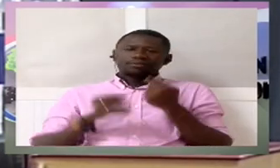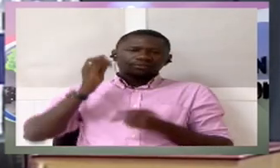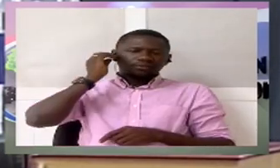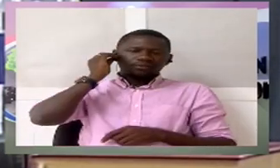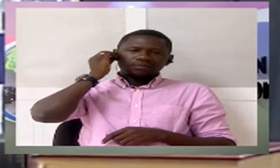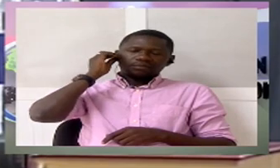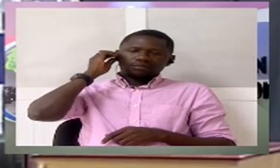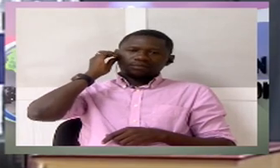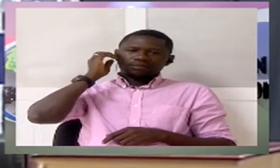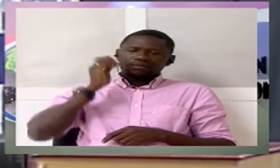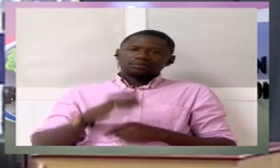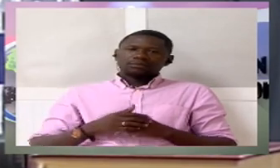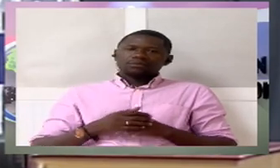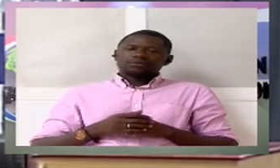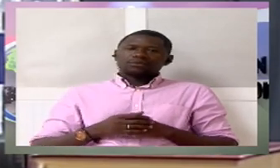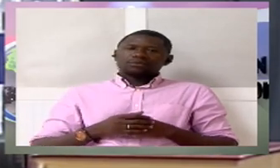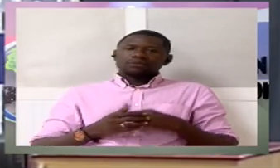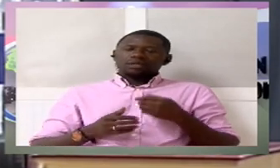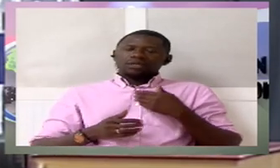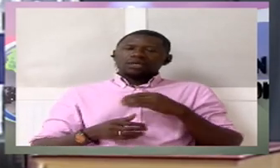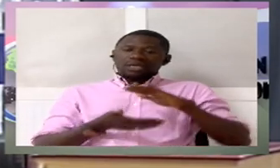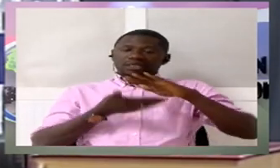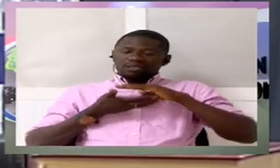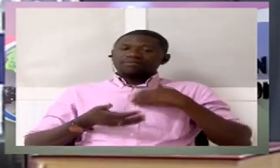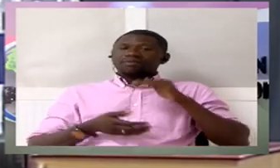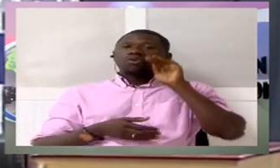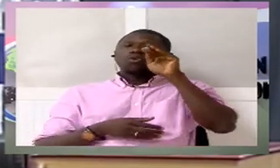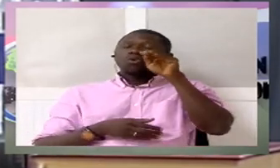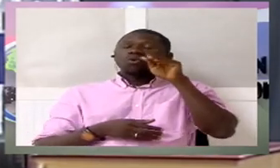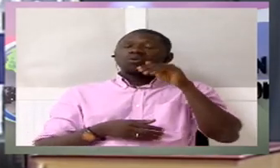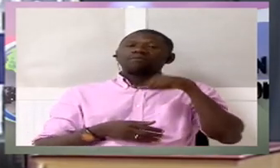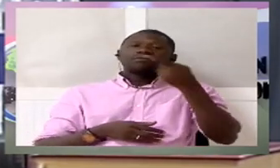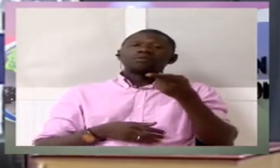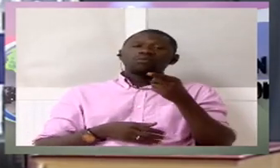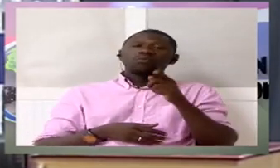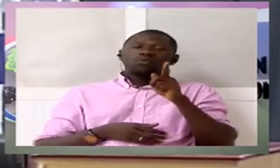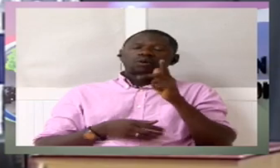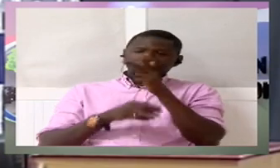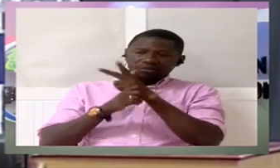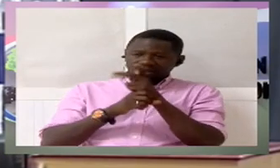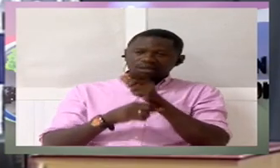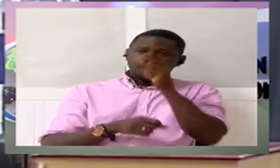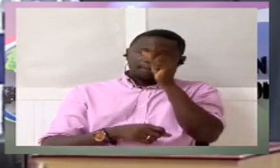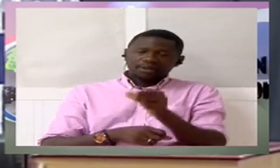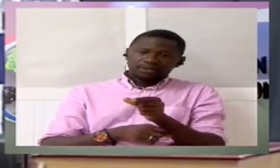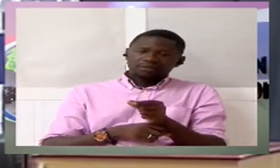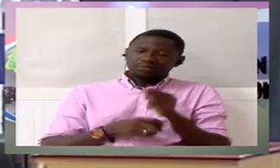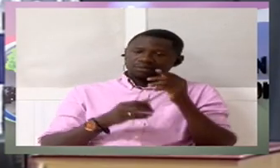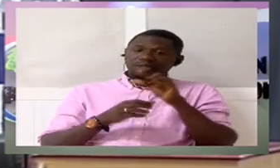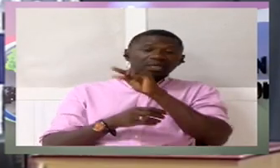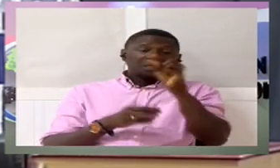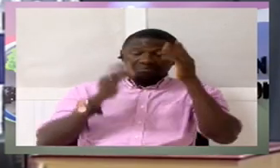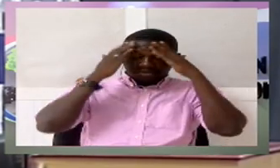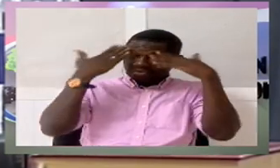call sort of from one prison officer. I got a call from one prison officer. Mato la mato fanye. I don't know that